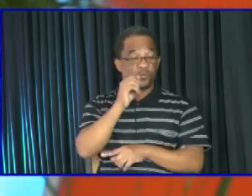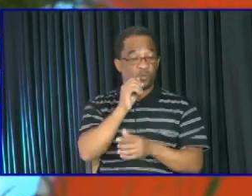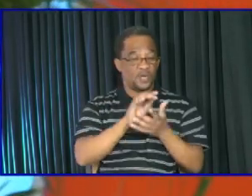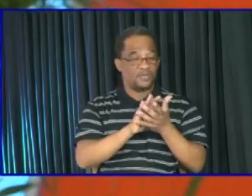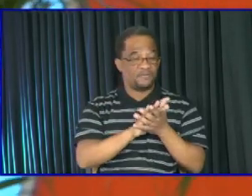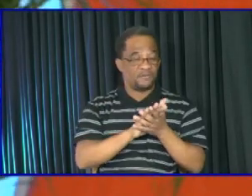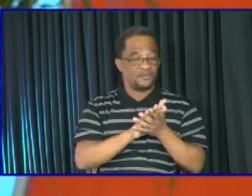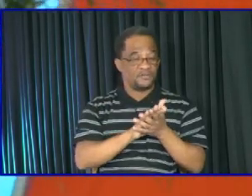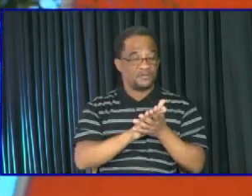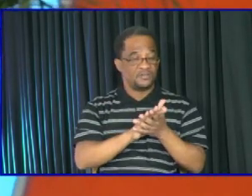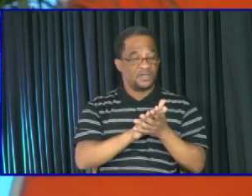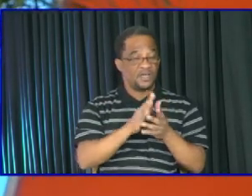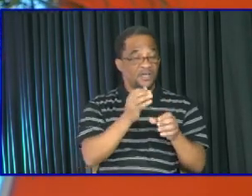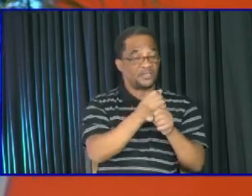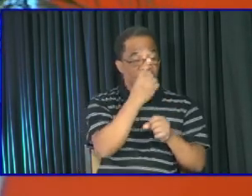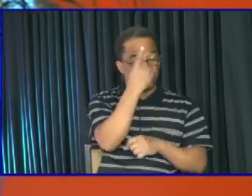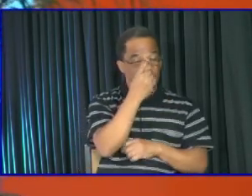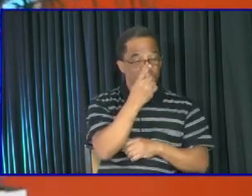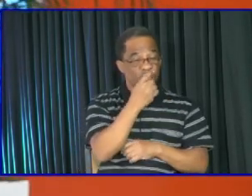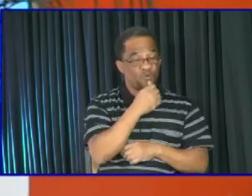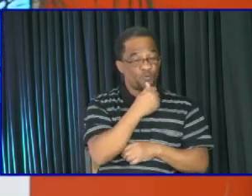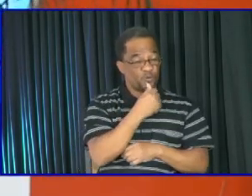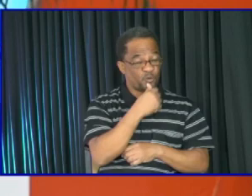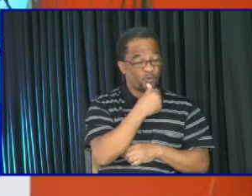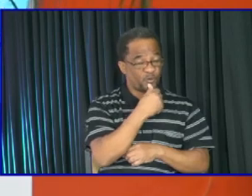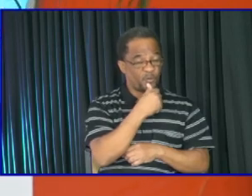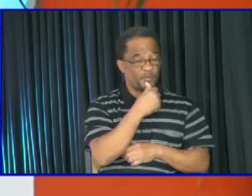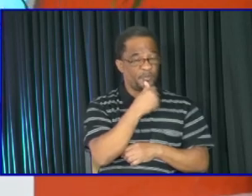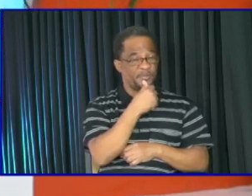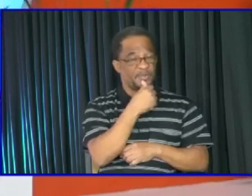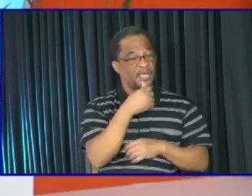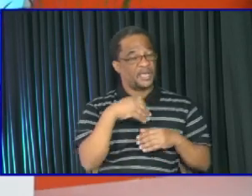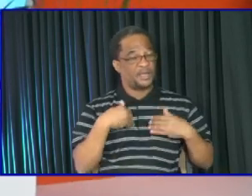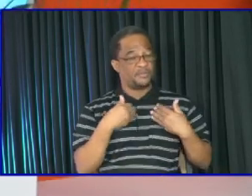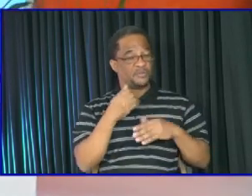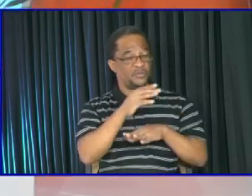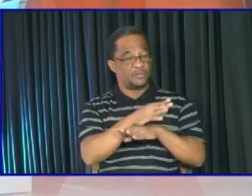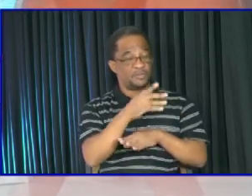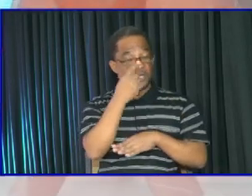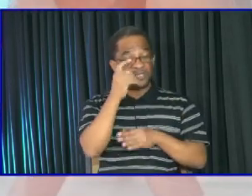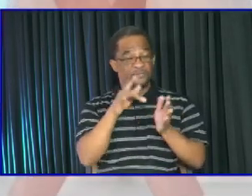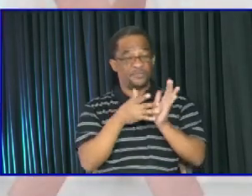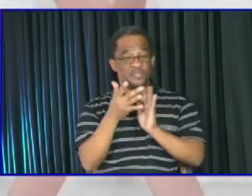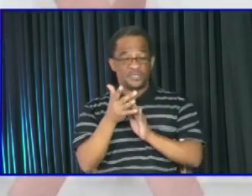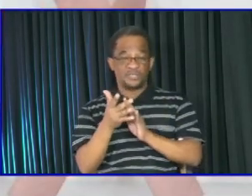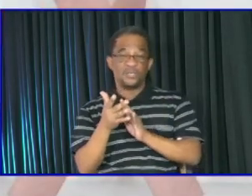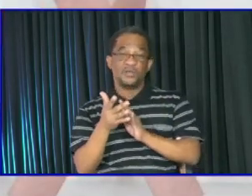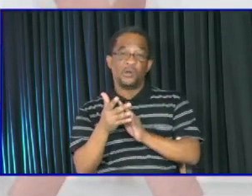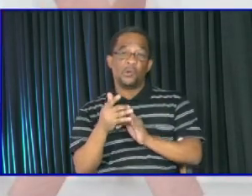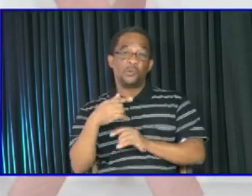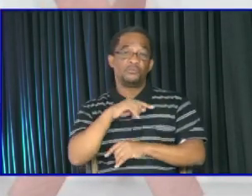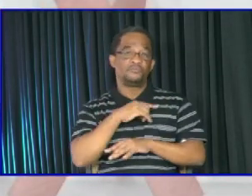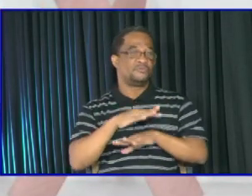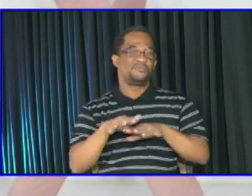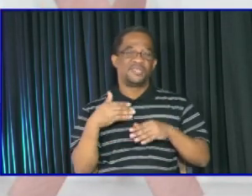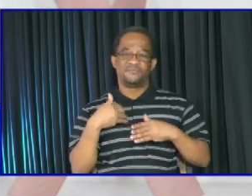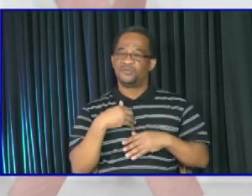Jesus, we are happy tonight that because of Jesus, we do not have to suffer